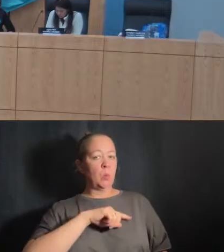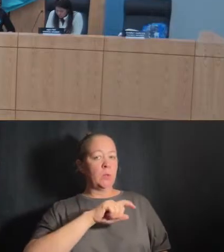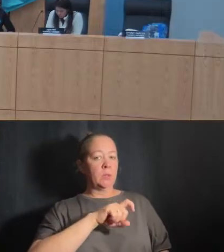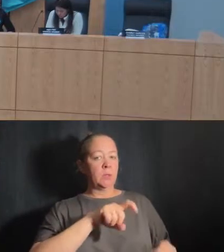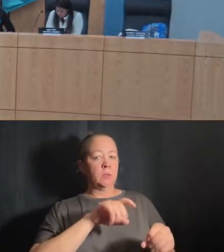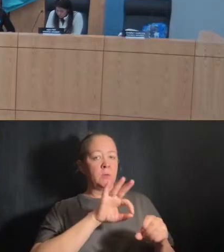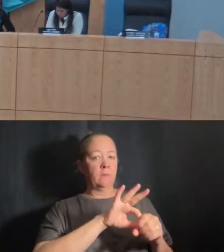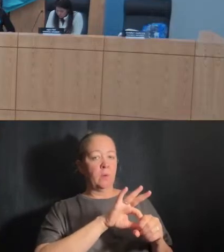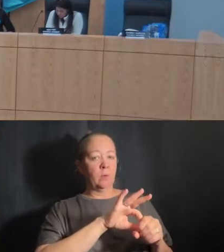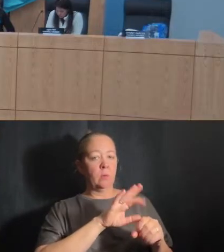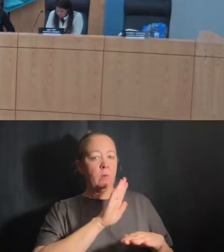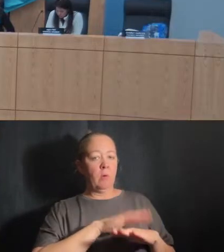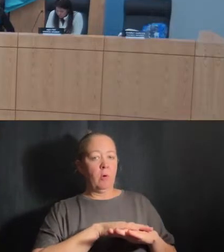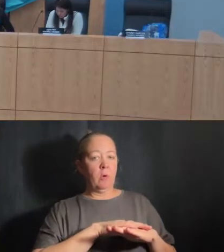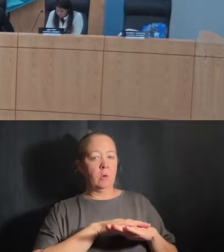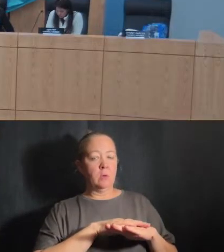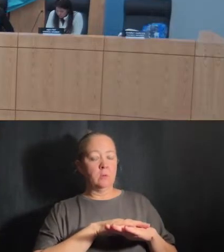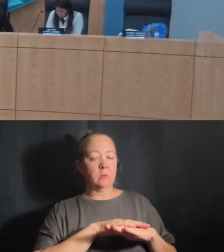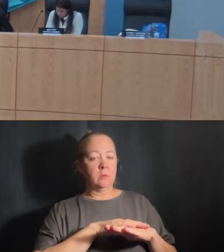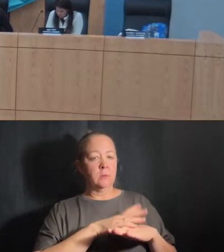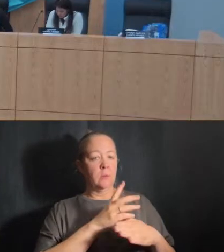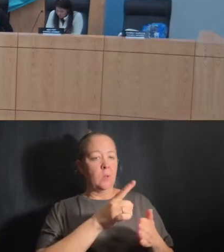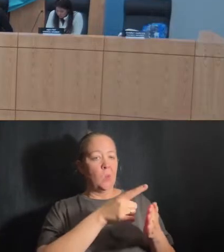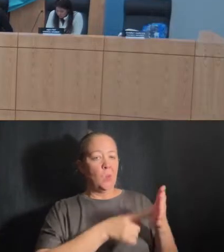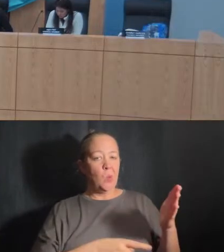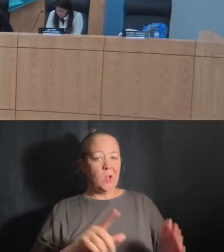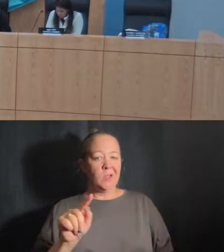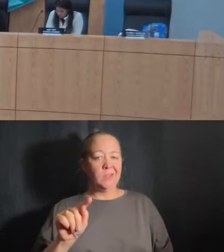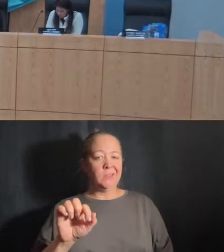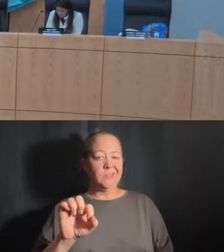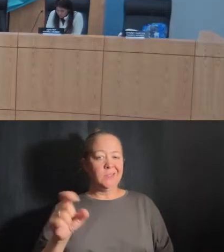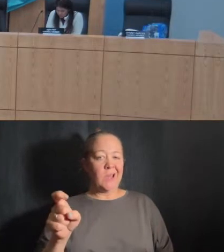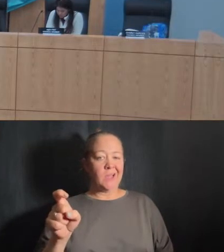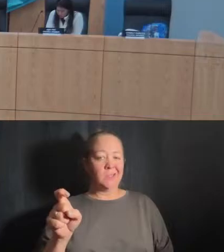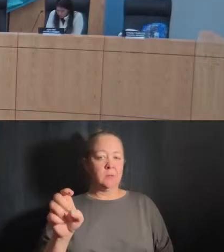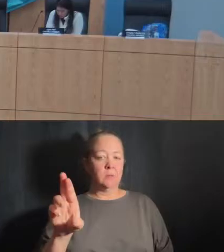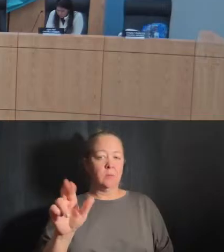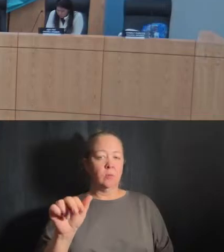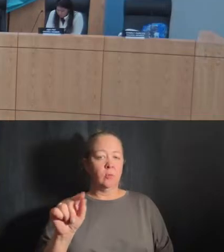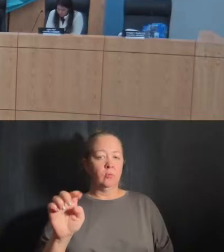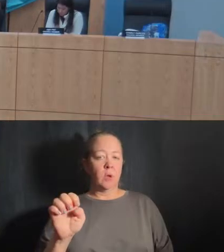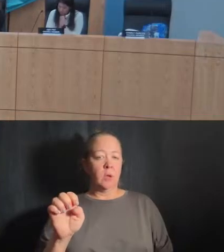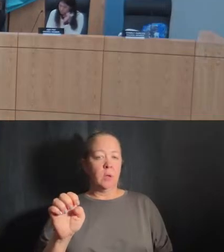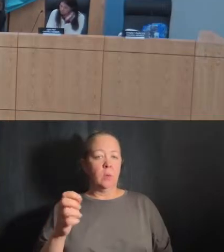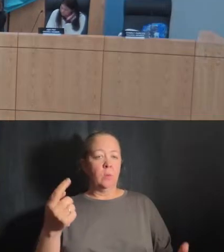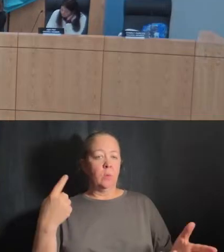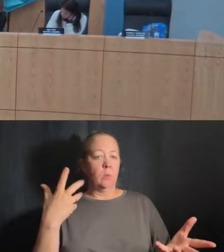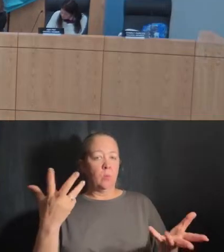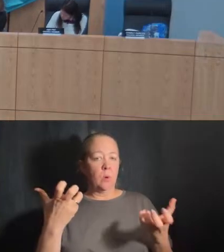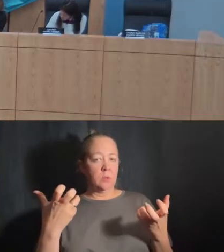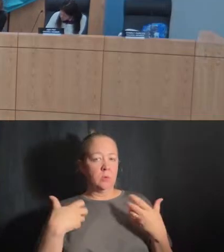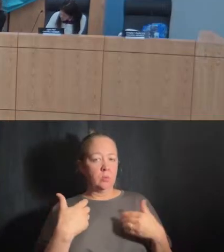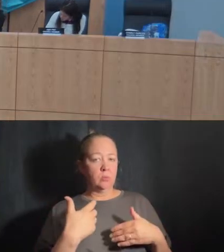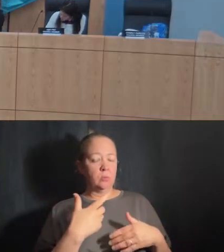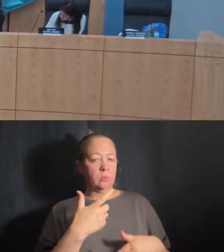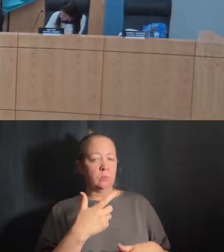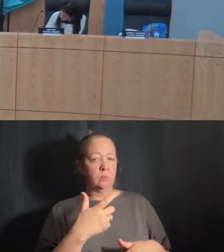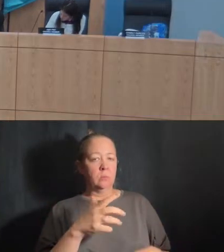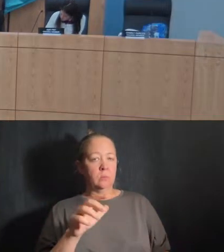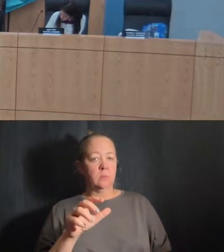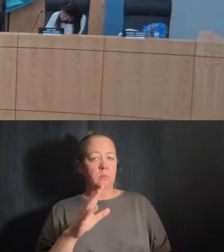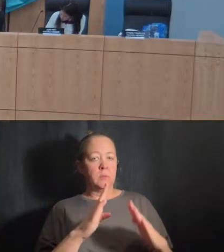least what tax rate we want the town administrator to use for the version of the budget that is the first